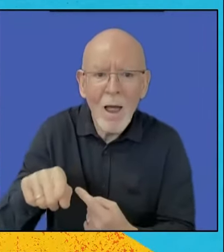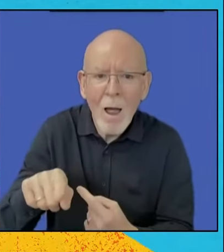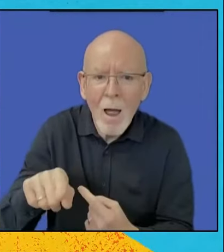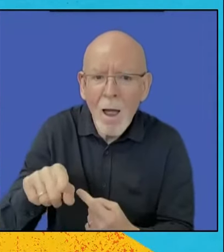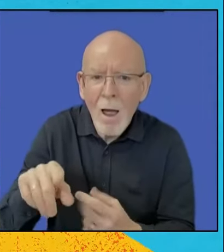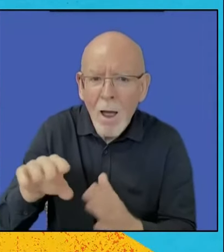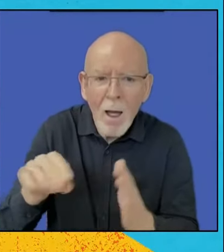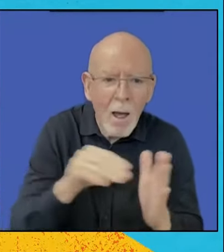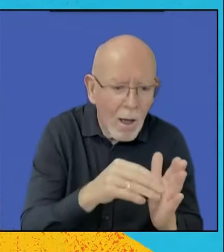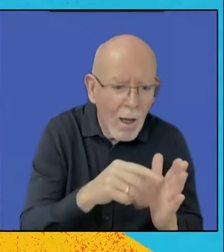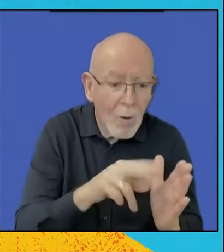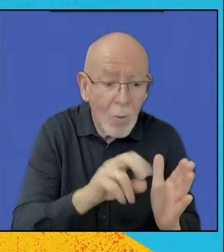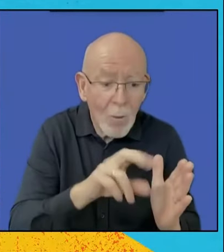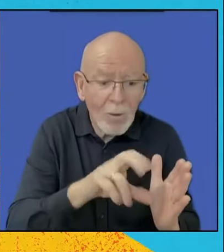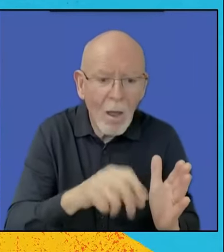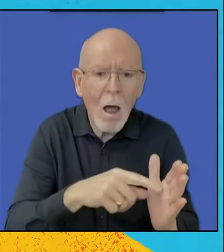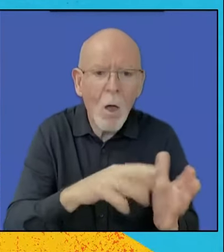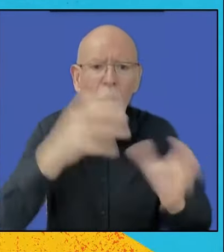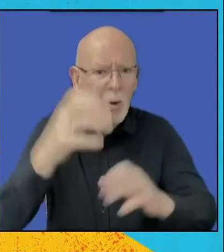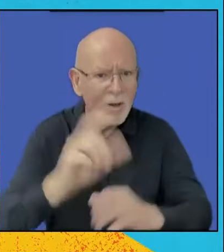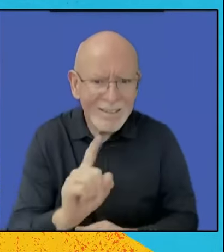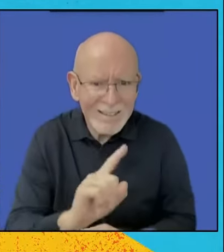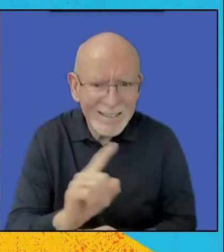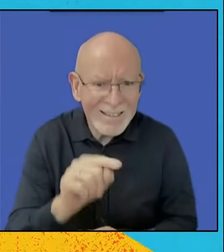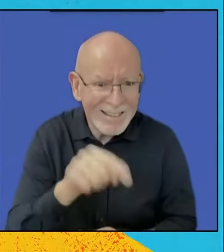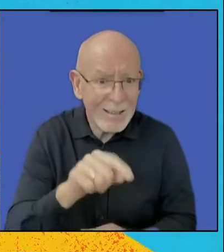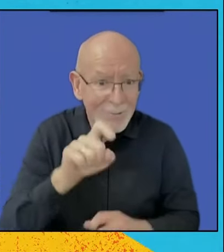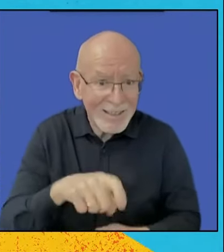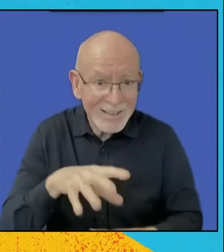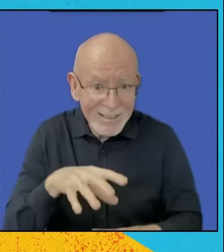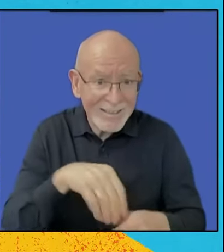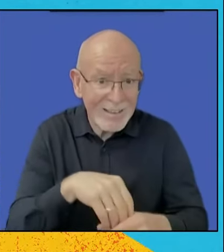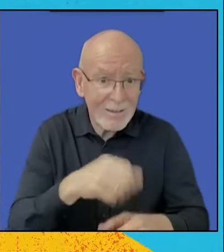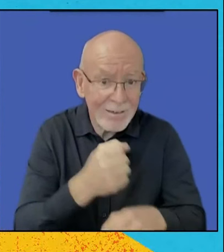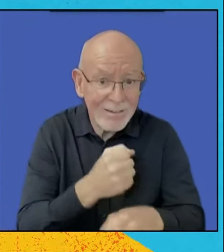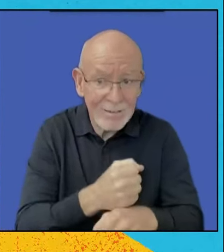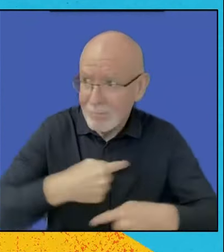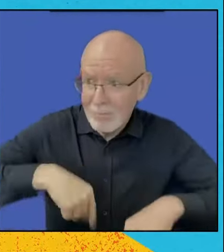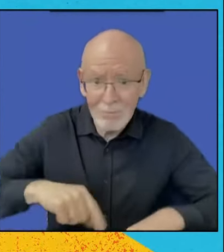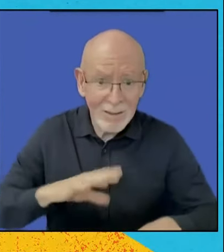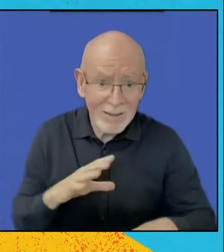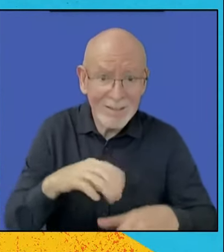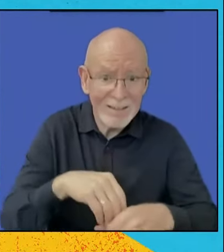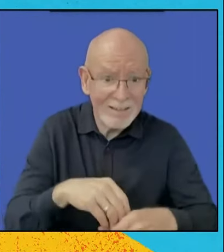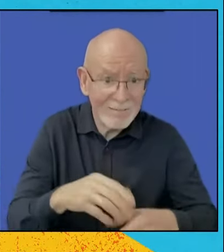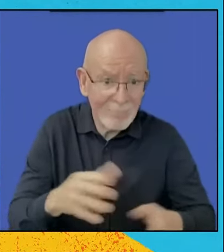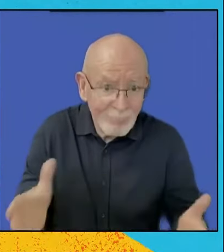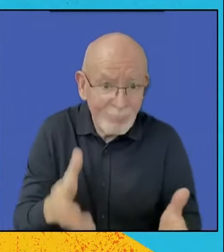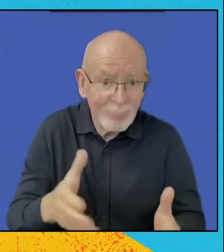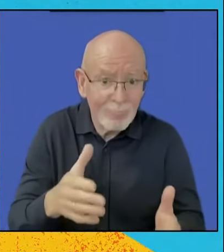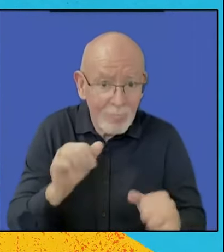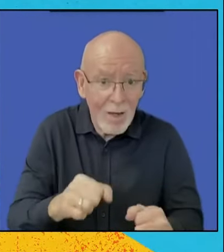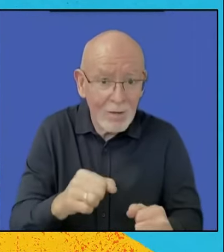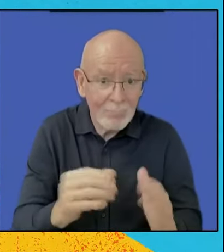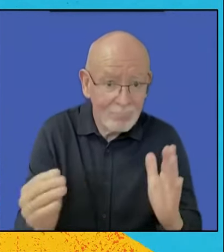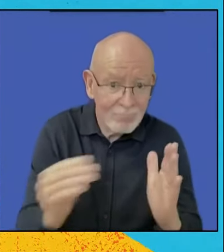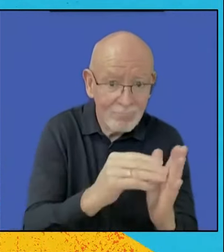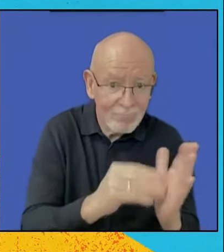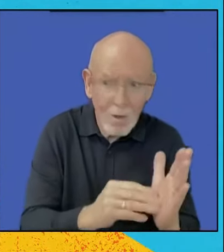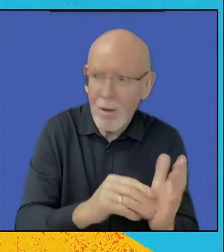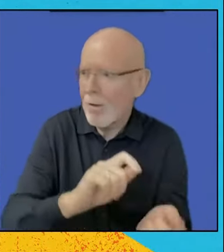to improve water access in his area? Or perhaps a Latin American or Pacific Islander who wants to scale up use of their solar